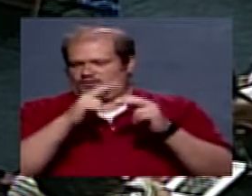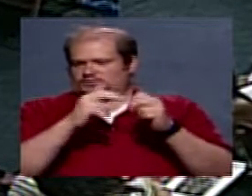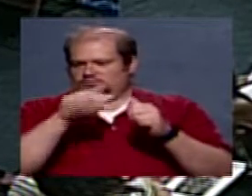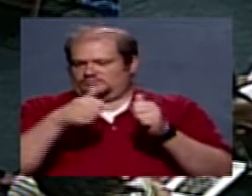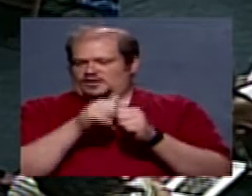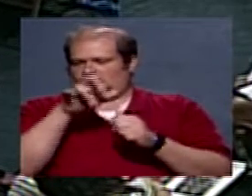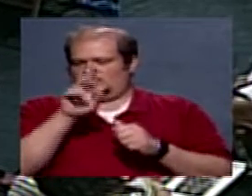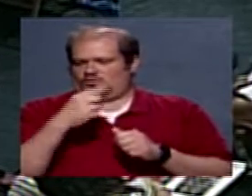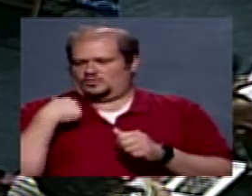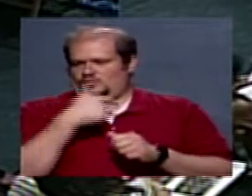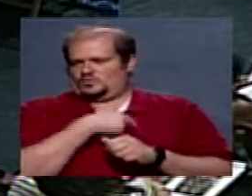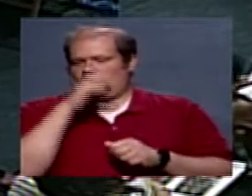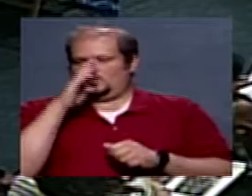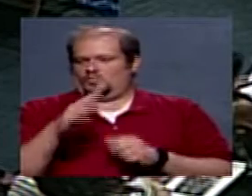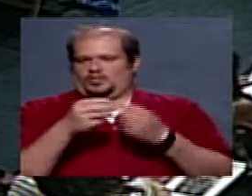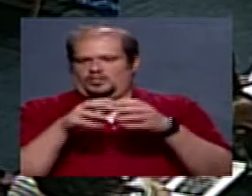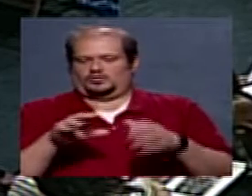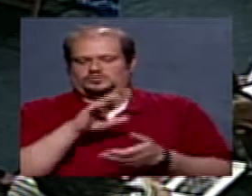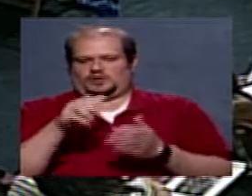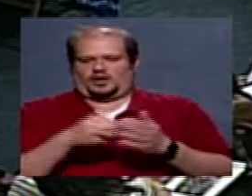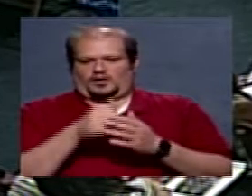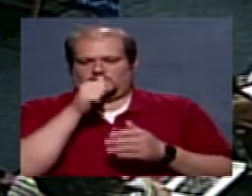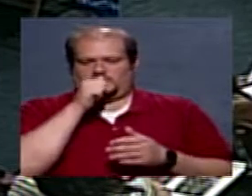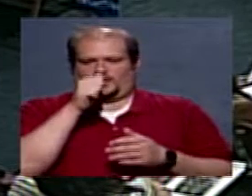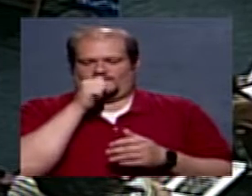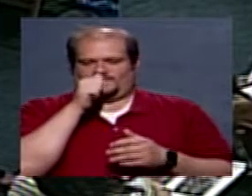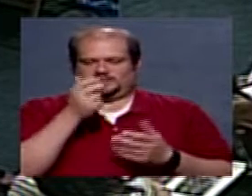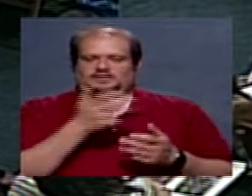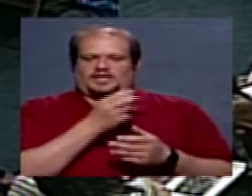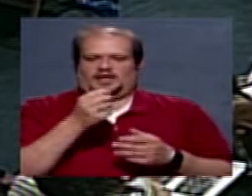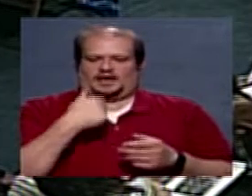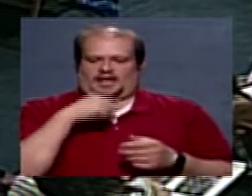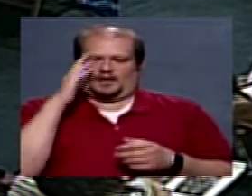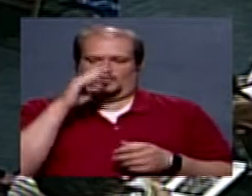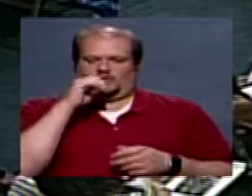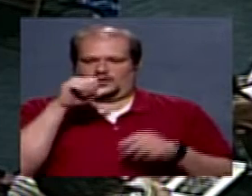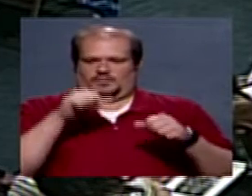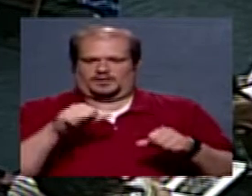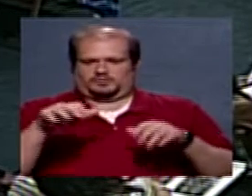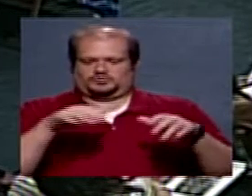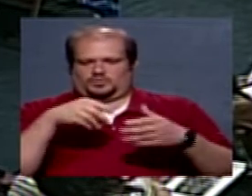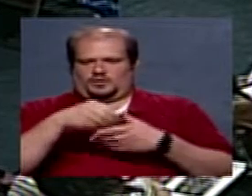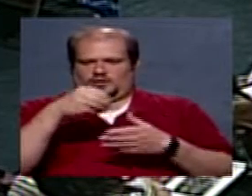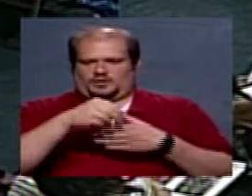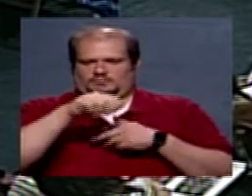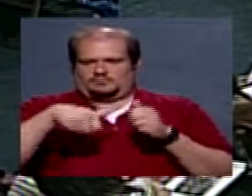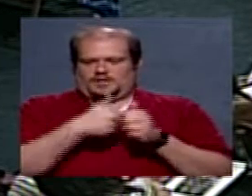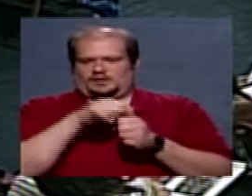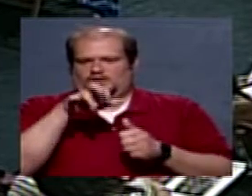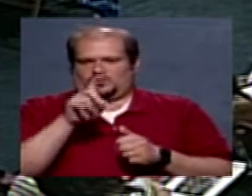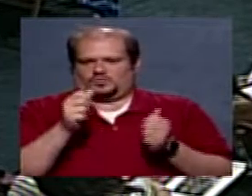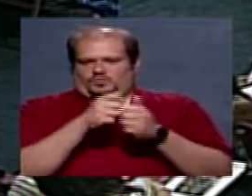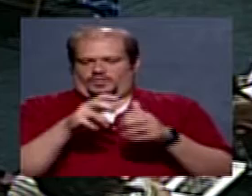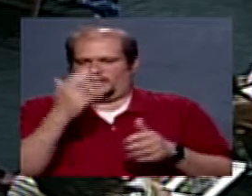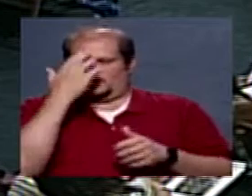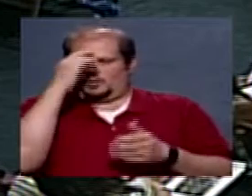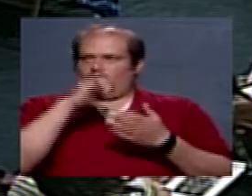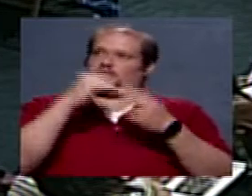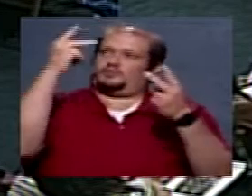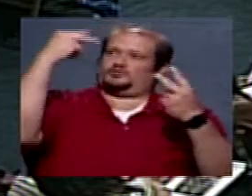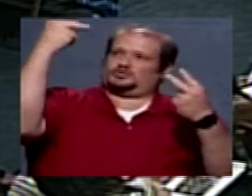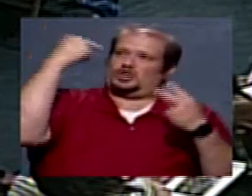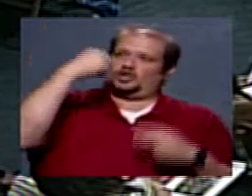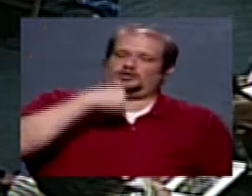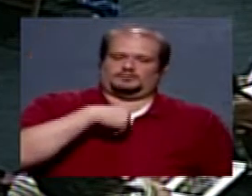backyard. We will lose all sense of privacy. I will not be able to walk out in my backyard without knowing if somebody is